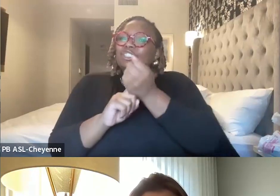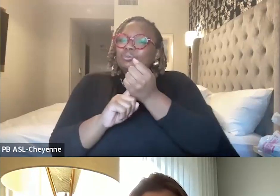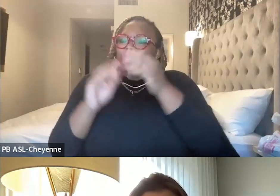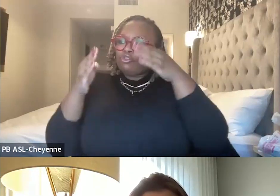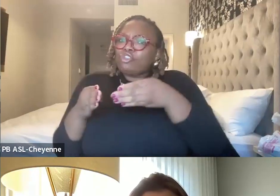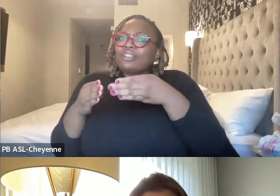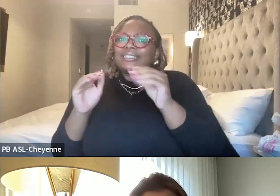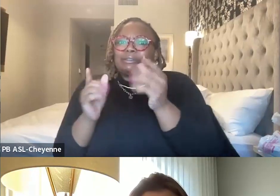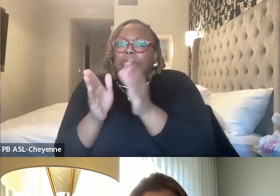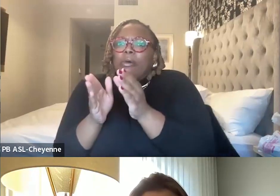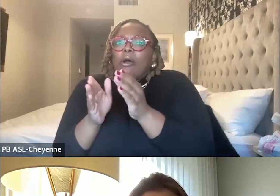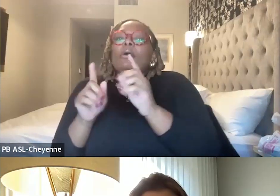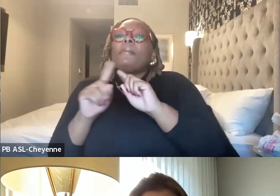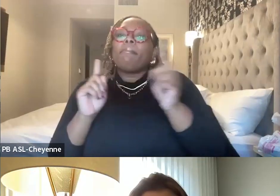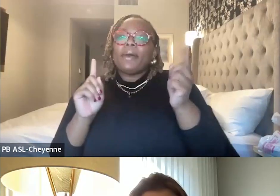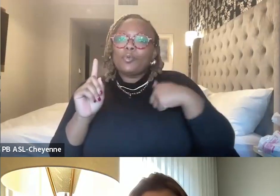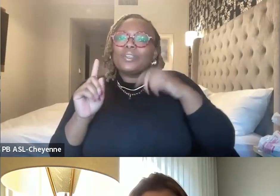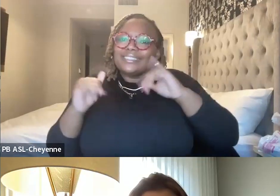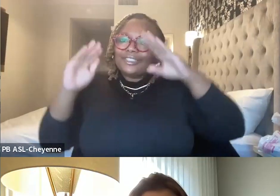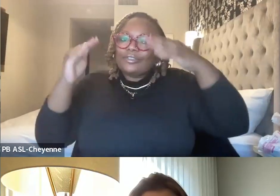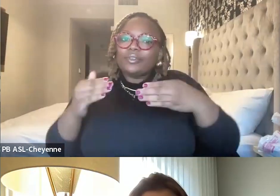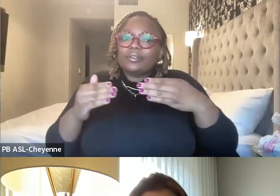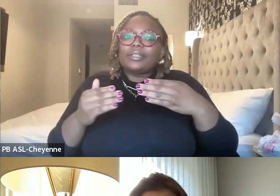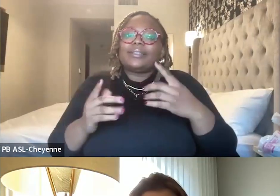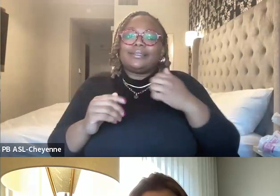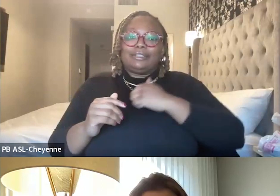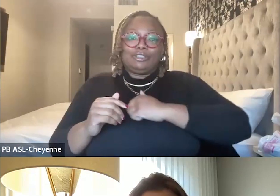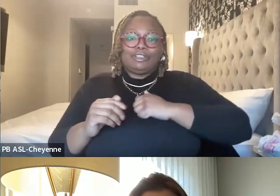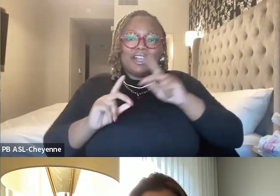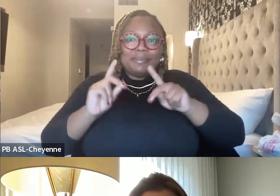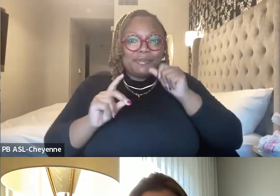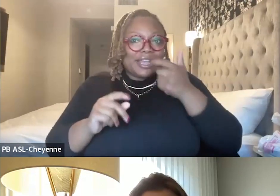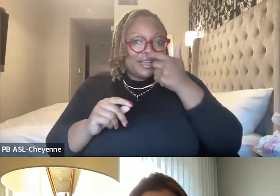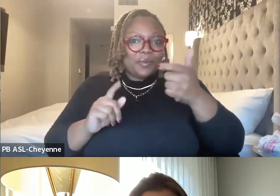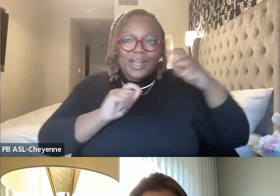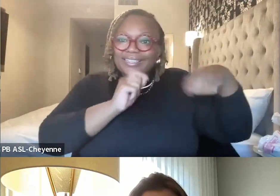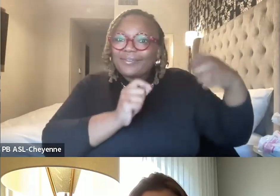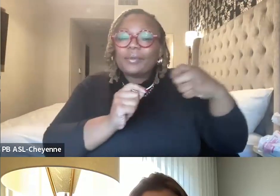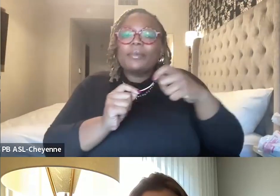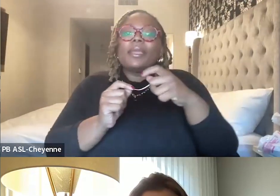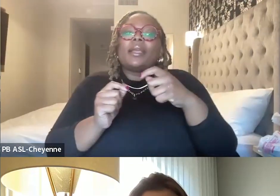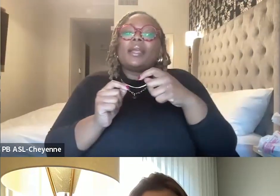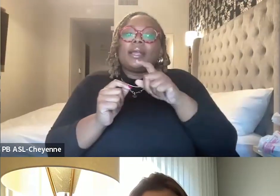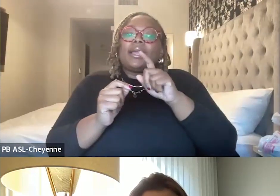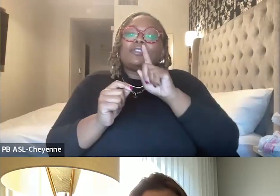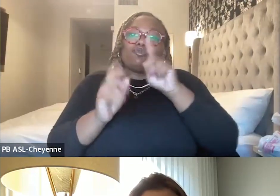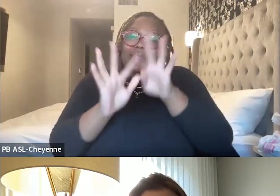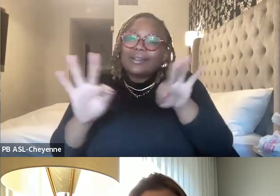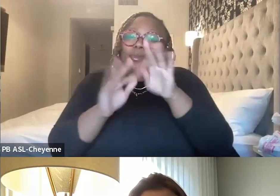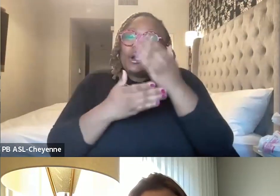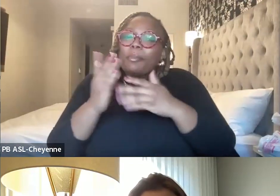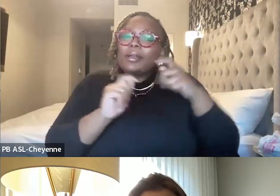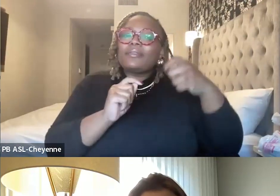level. And for me, sorry, people that hadn't seen the film, but it's like, I will be a little spoiler of the film, but it's